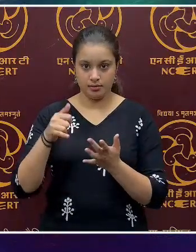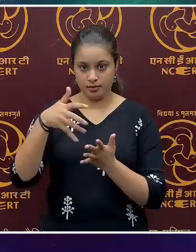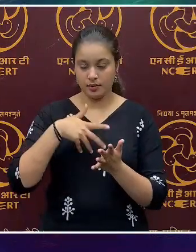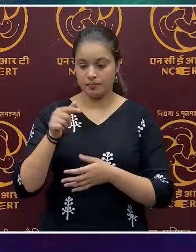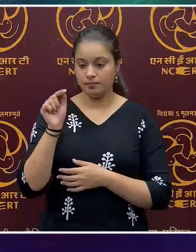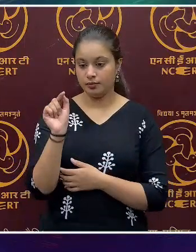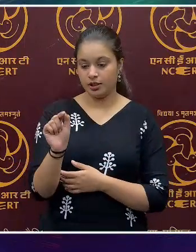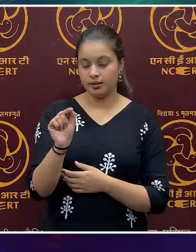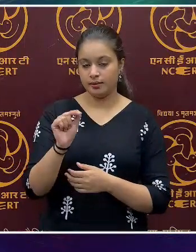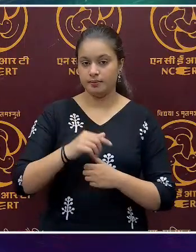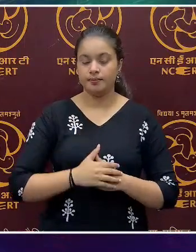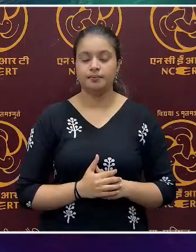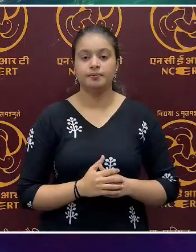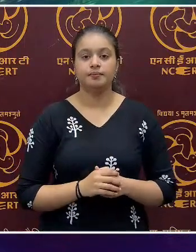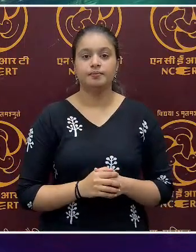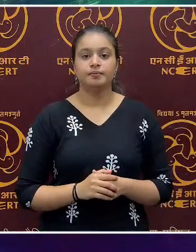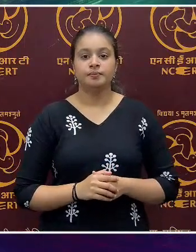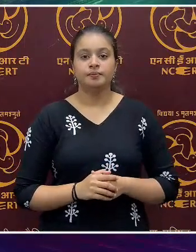computer science.